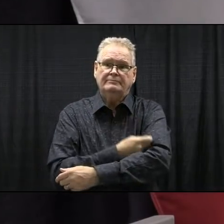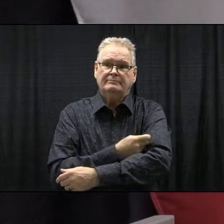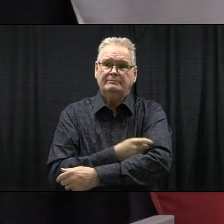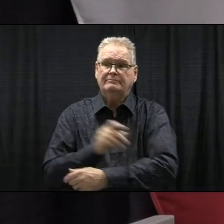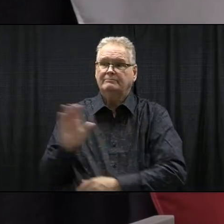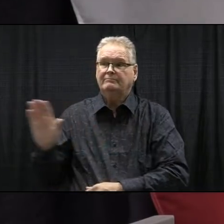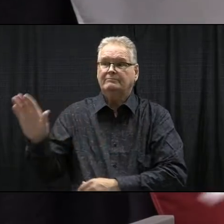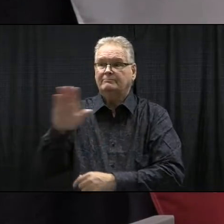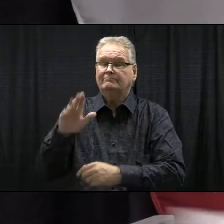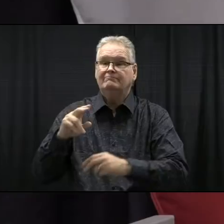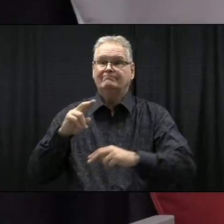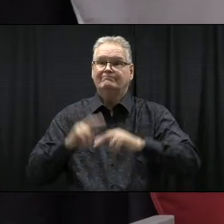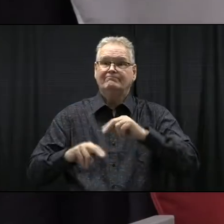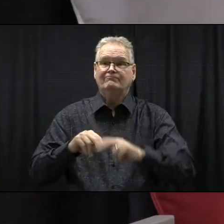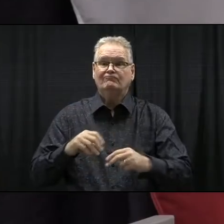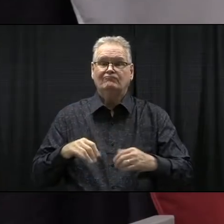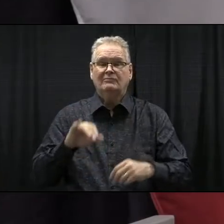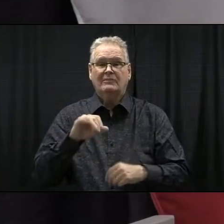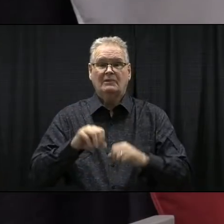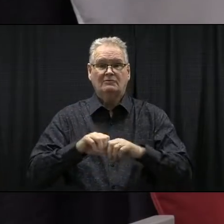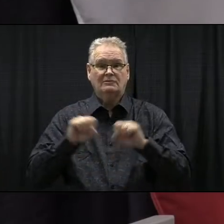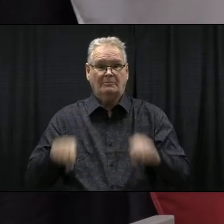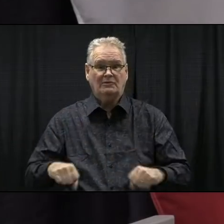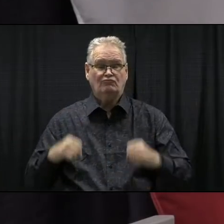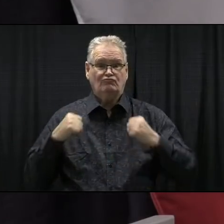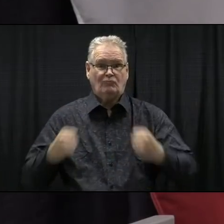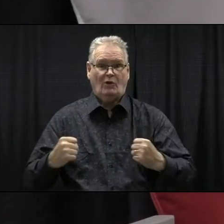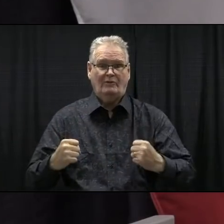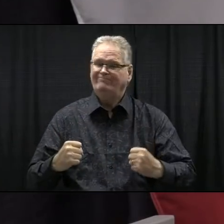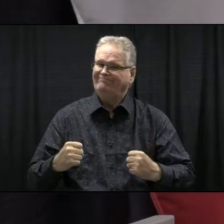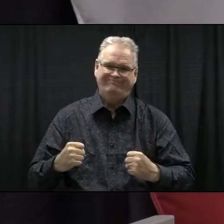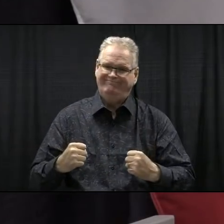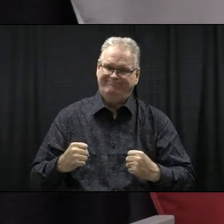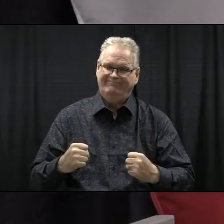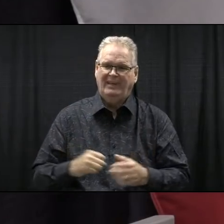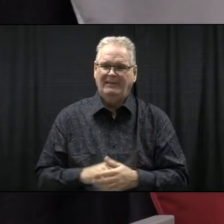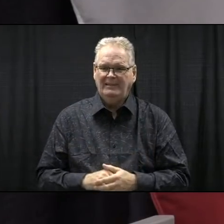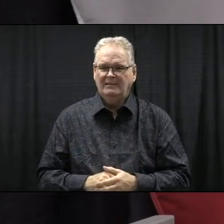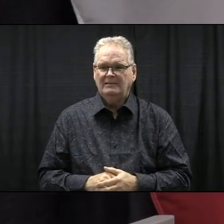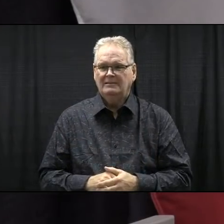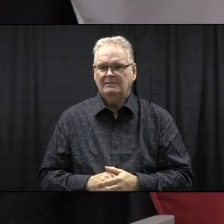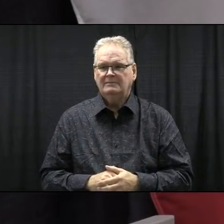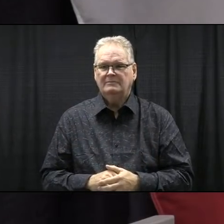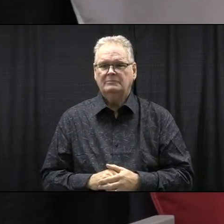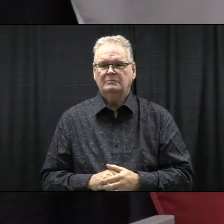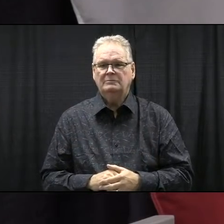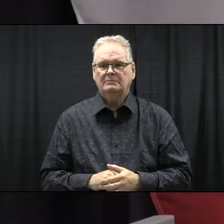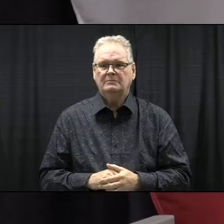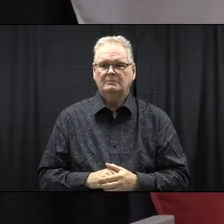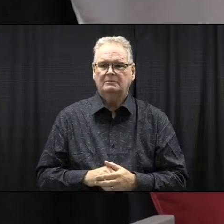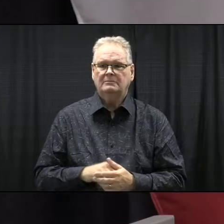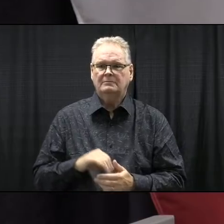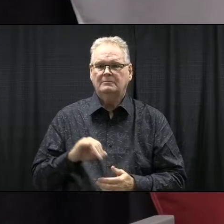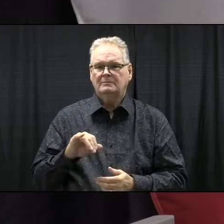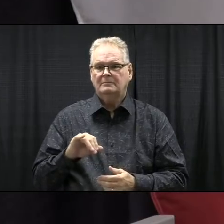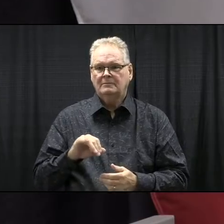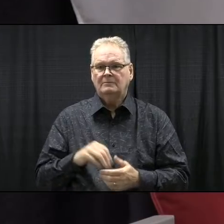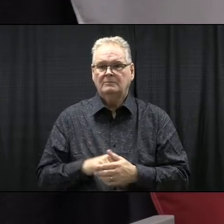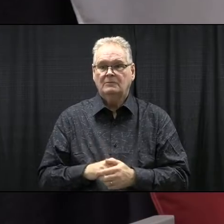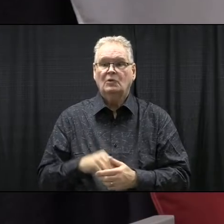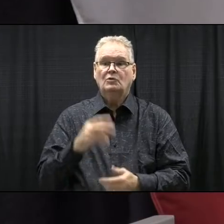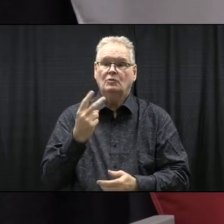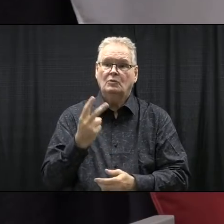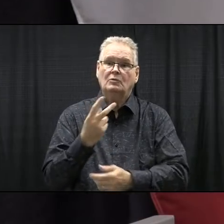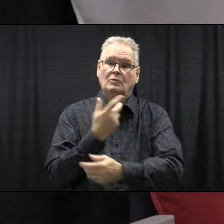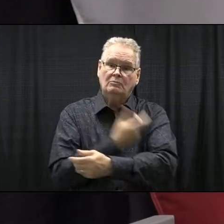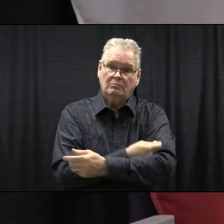healthier. NACI recommends that residents who have also already received a primary COVID-19 vaccine series should be offered a booster